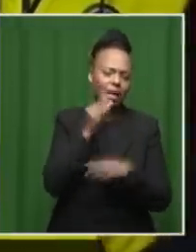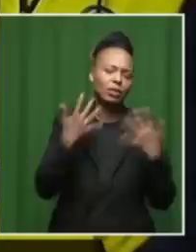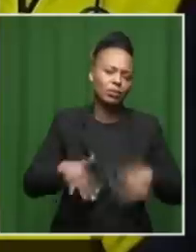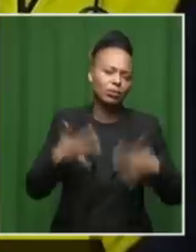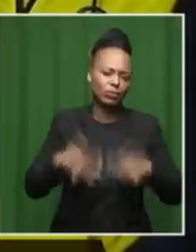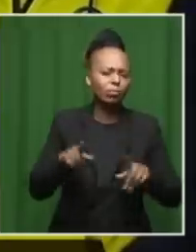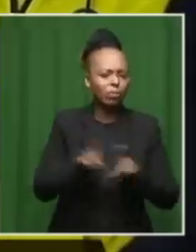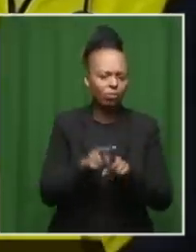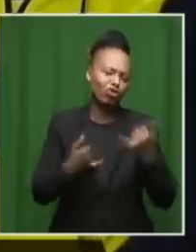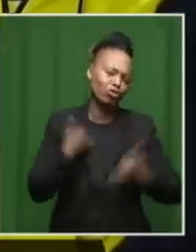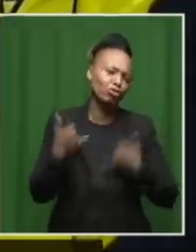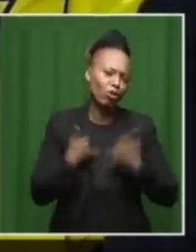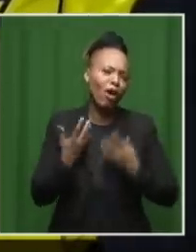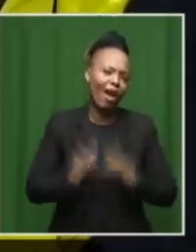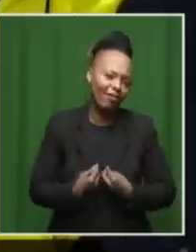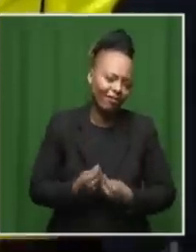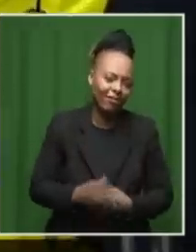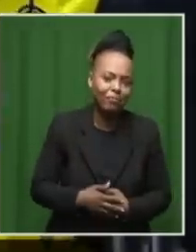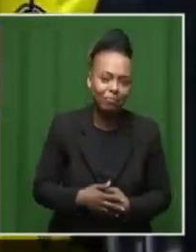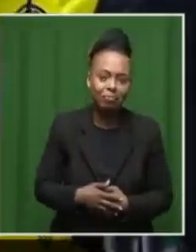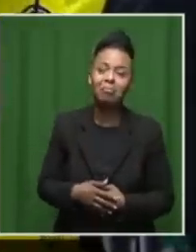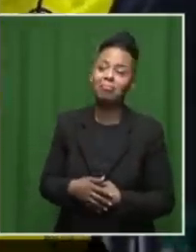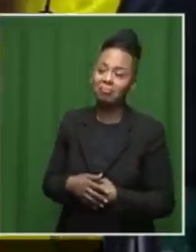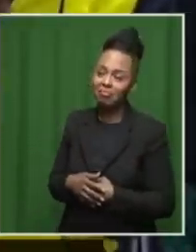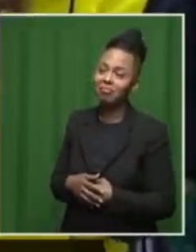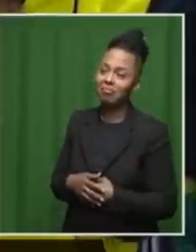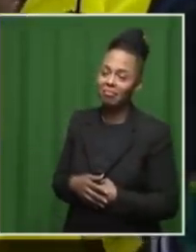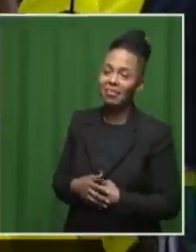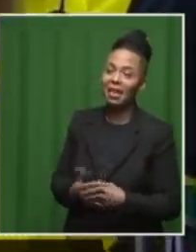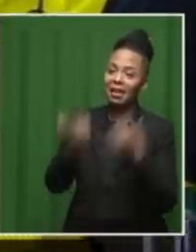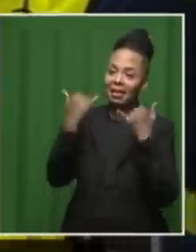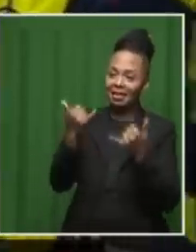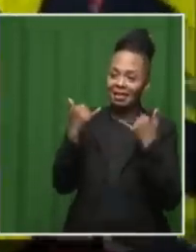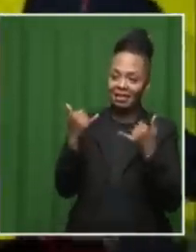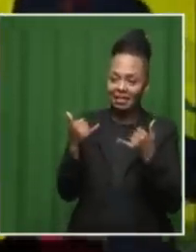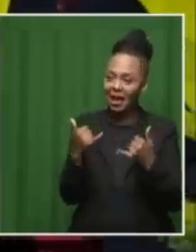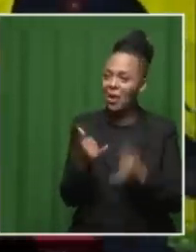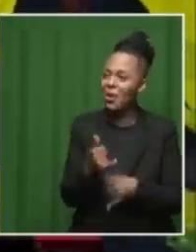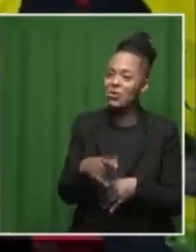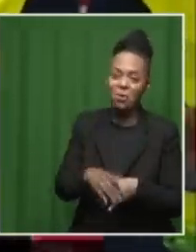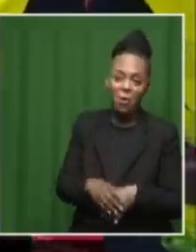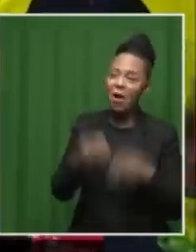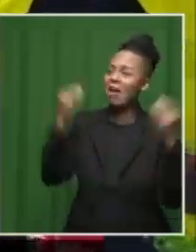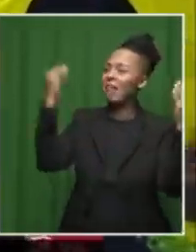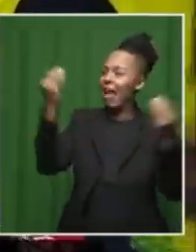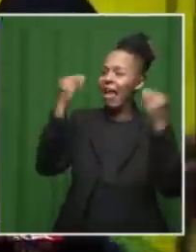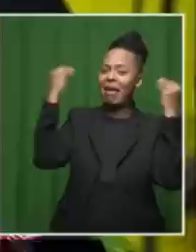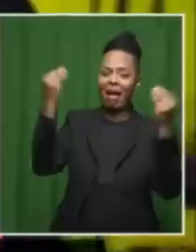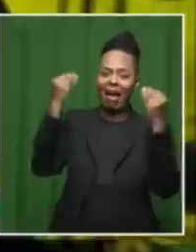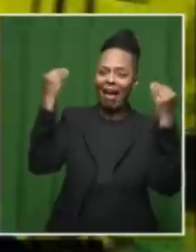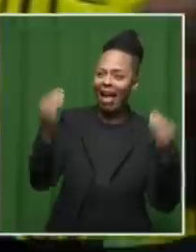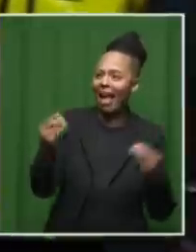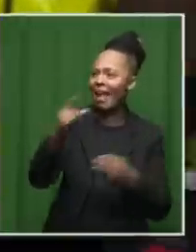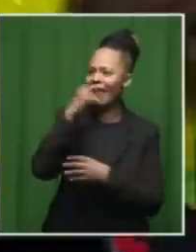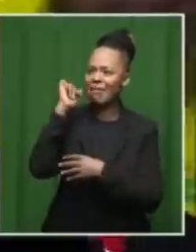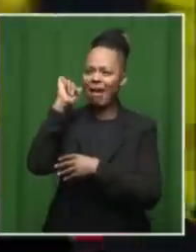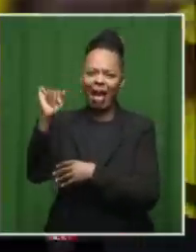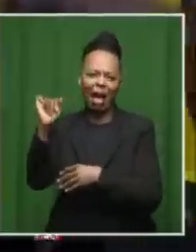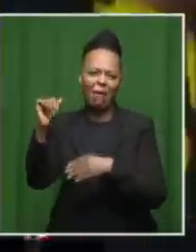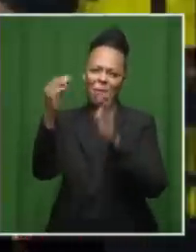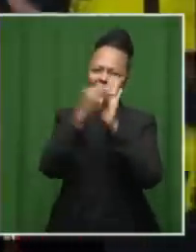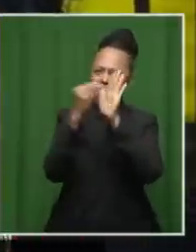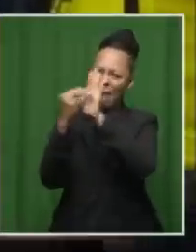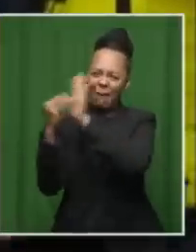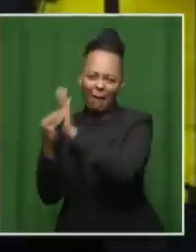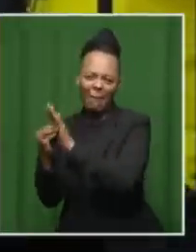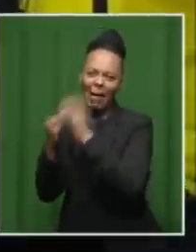on court. So you all became instant household names and heroes, and you know, you saw people